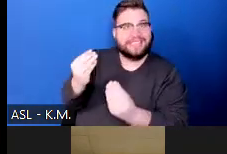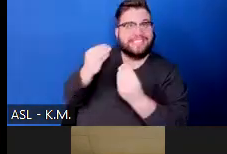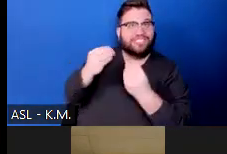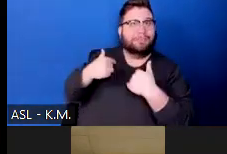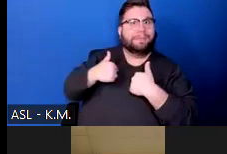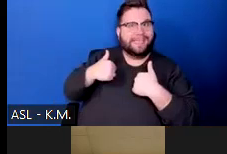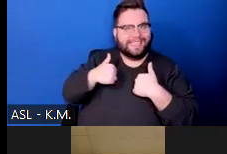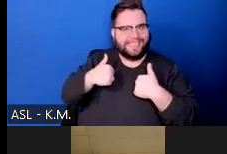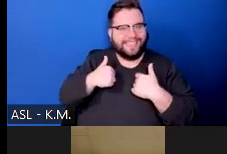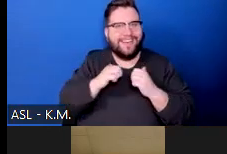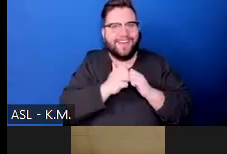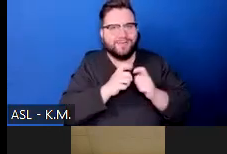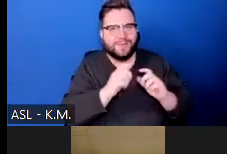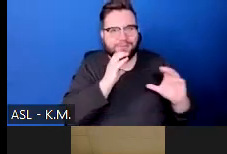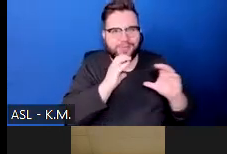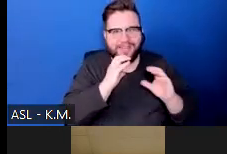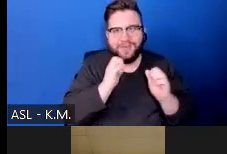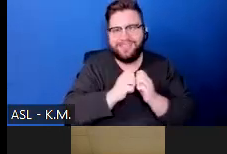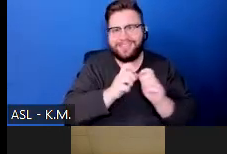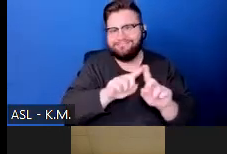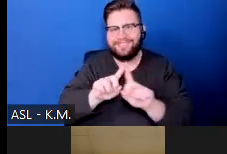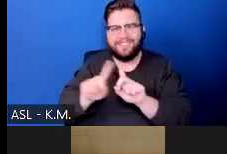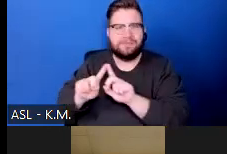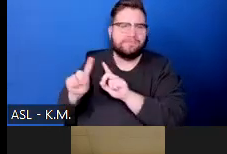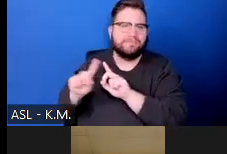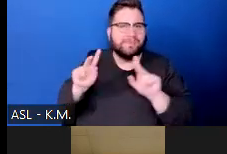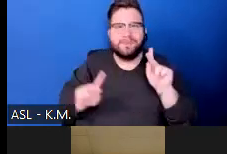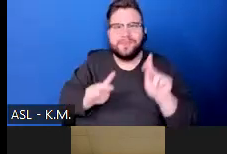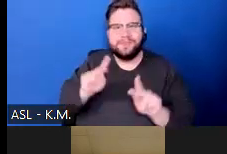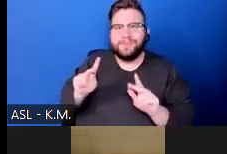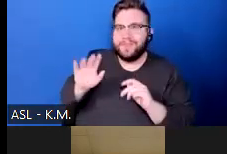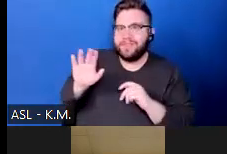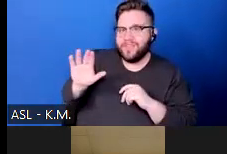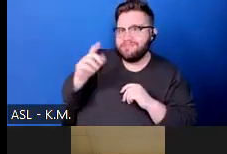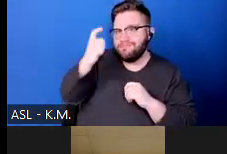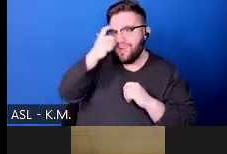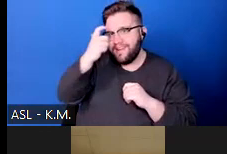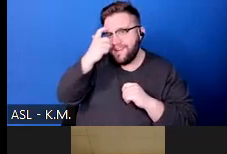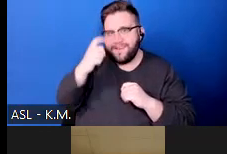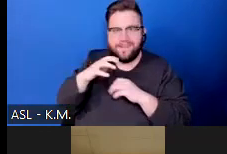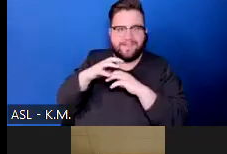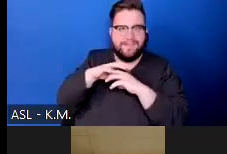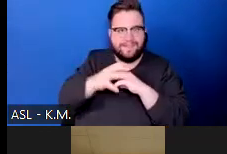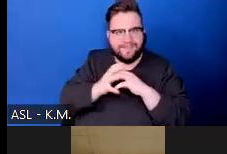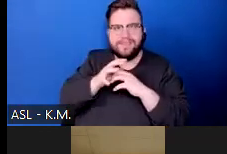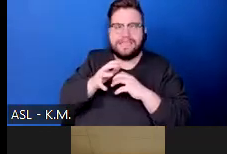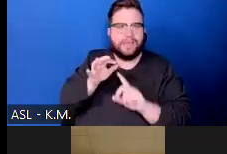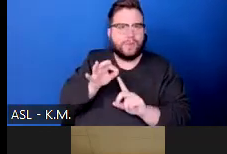all the different people. Because their brains and the way they look at driving in the world in general is so